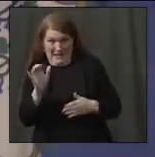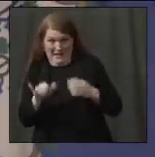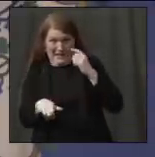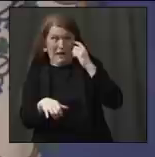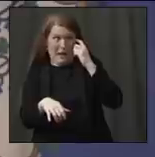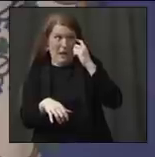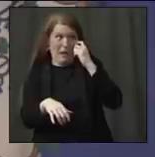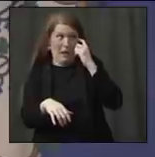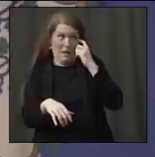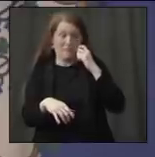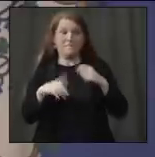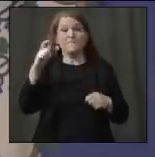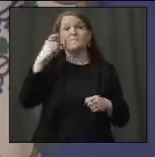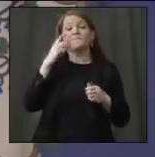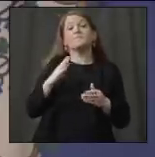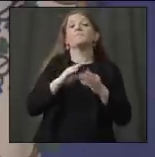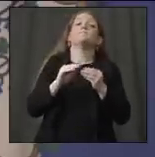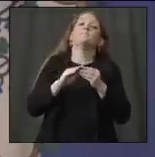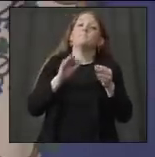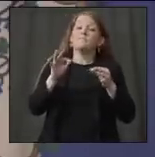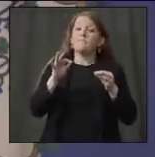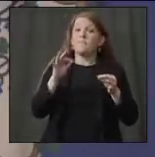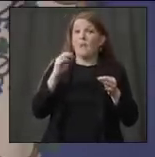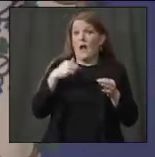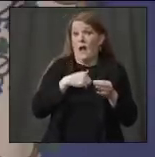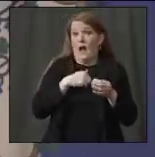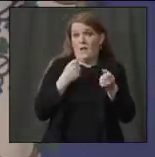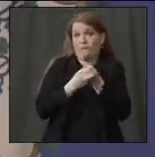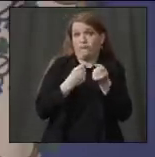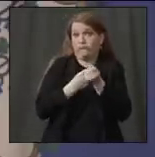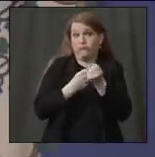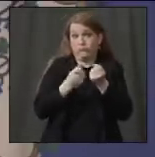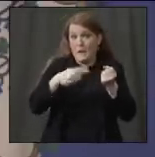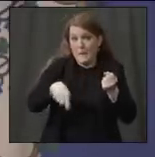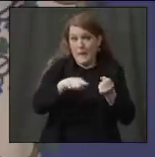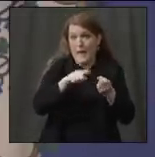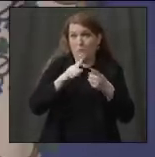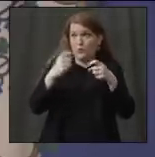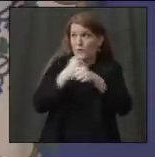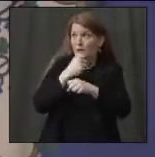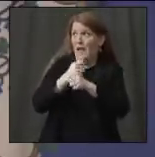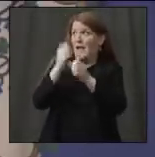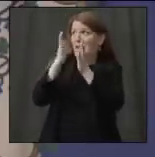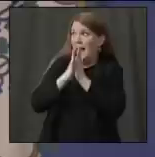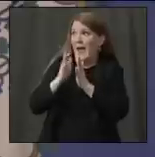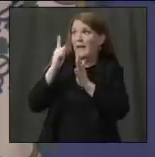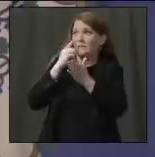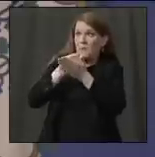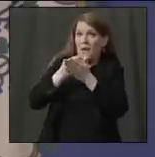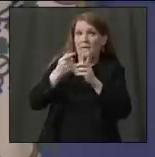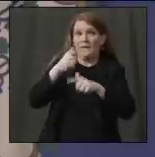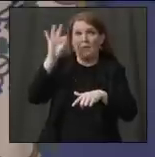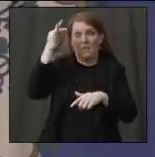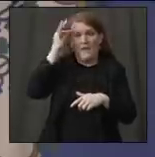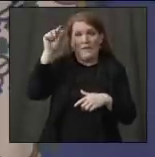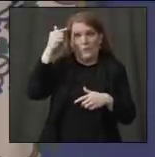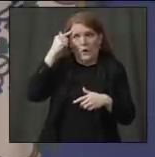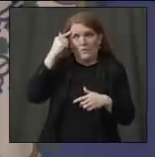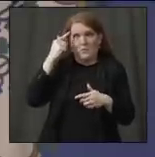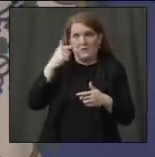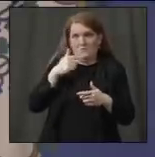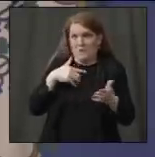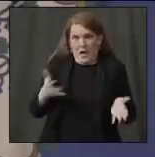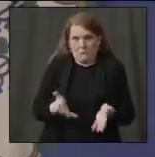lobbying to make sure that the states and localities get some federal support, because right now the feds pay us back for